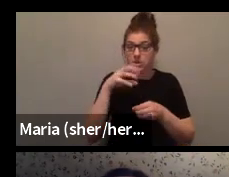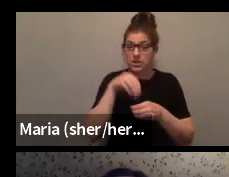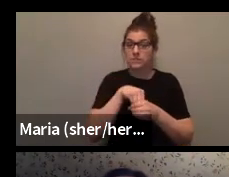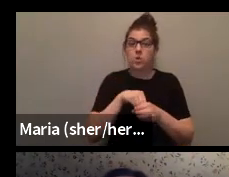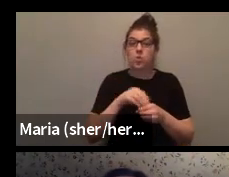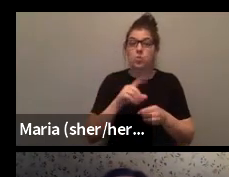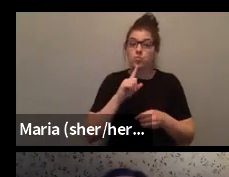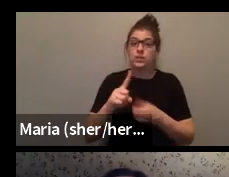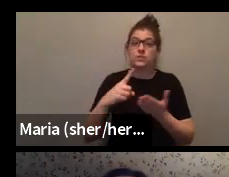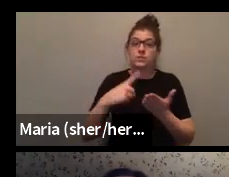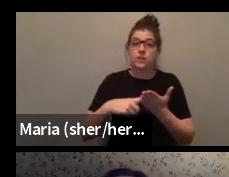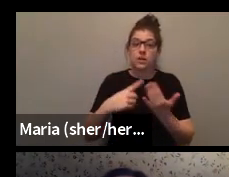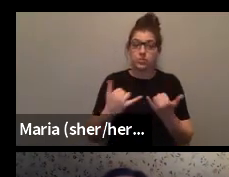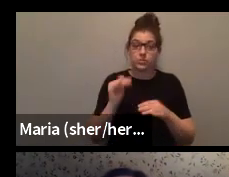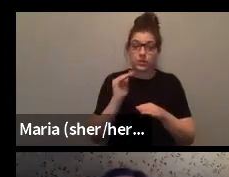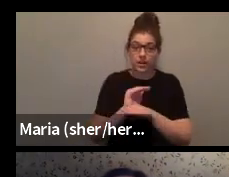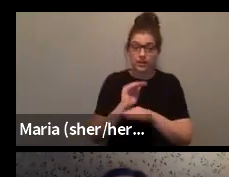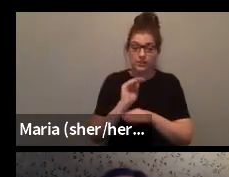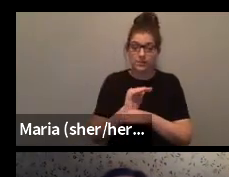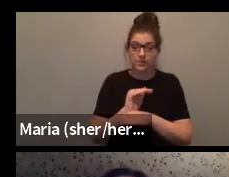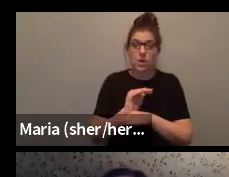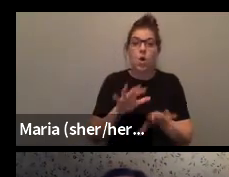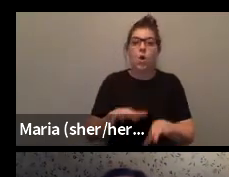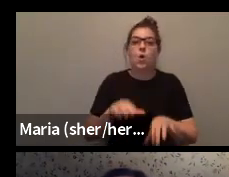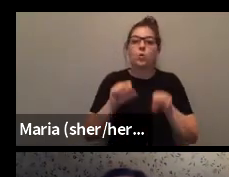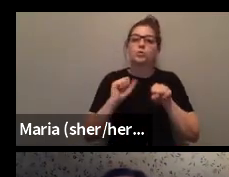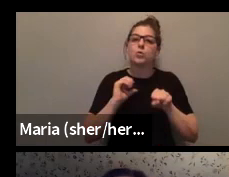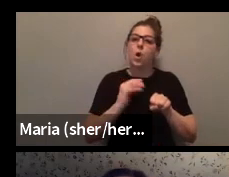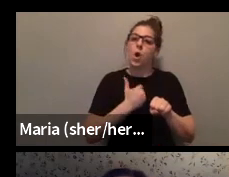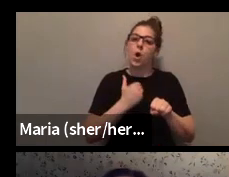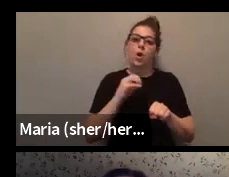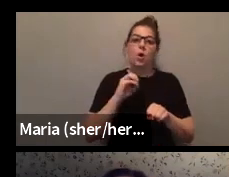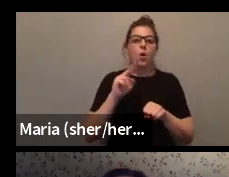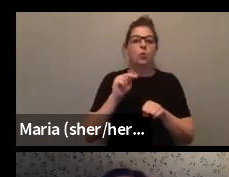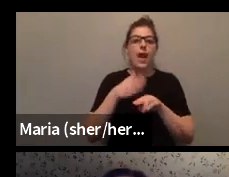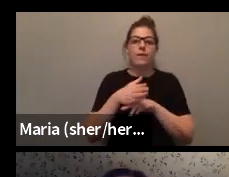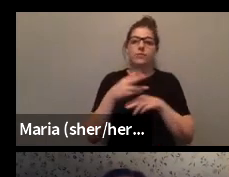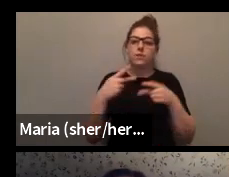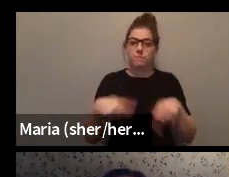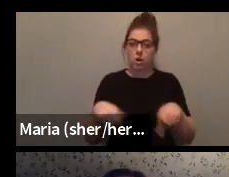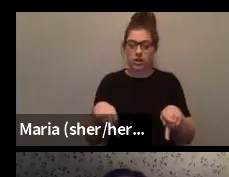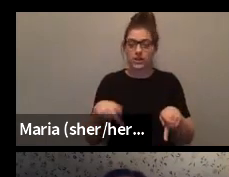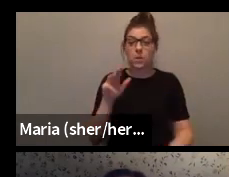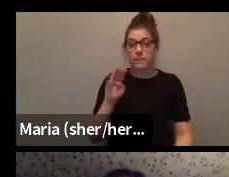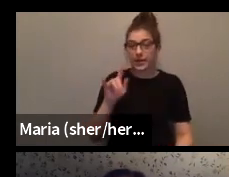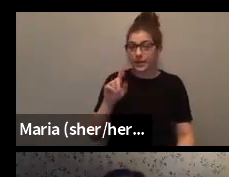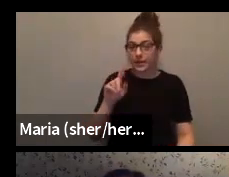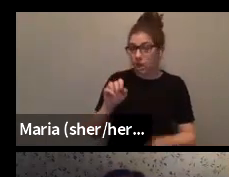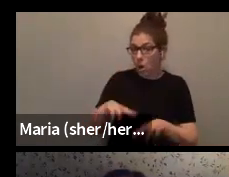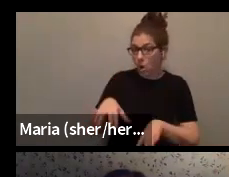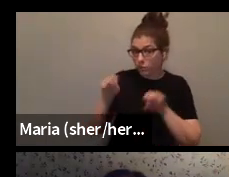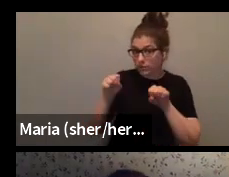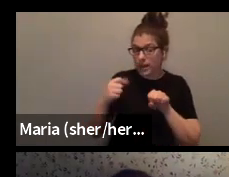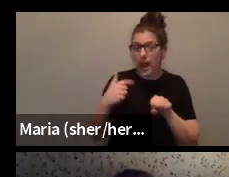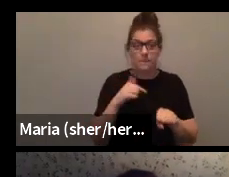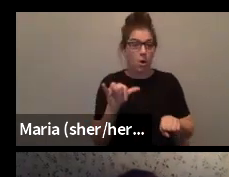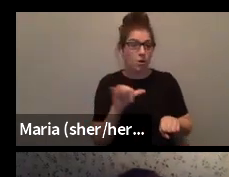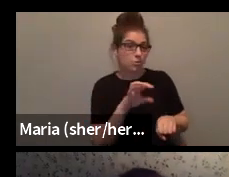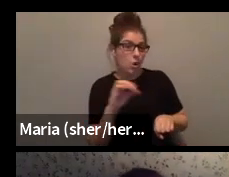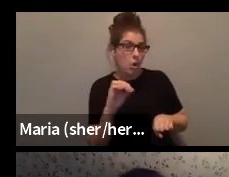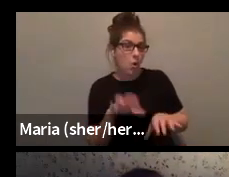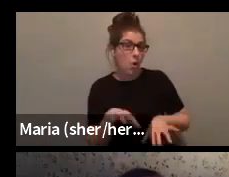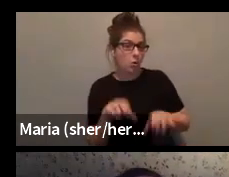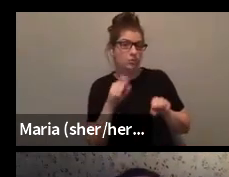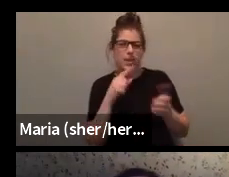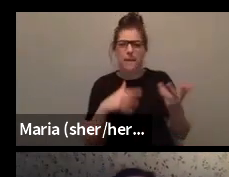our own after party. So we are. Millie's hosting and I'm co-hosting, and it really is a mingling time. It's where we're gonna be kind of